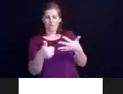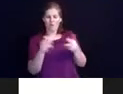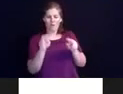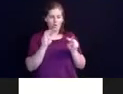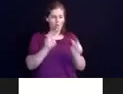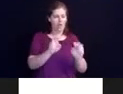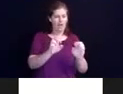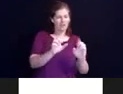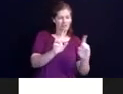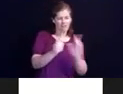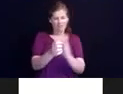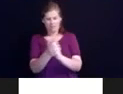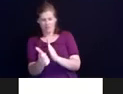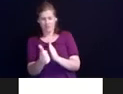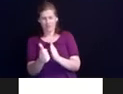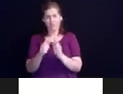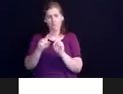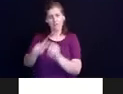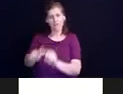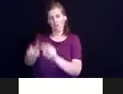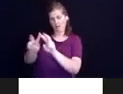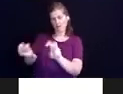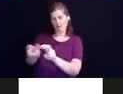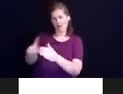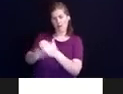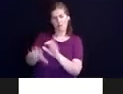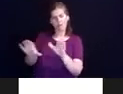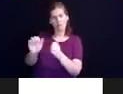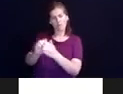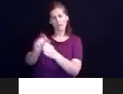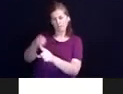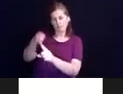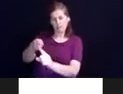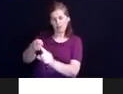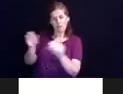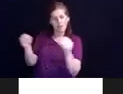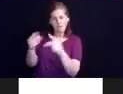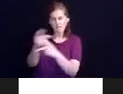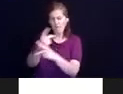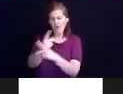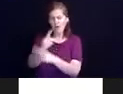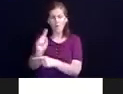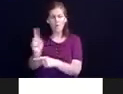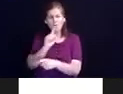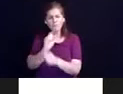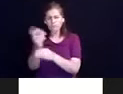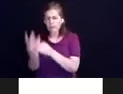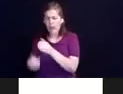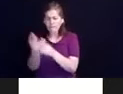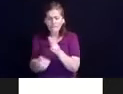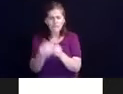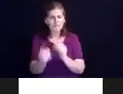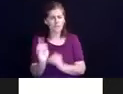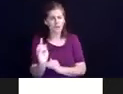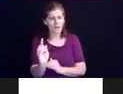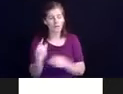training based on assessing how we're doing in a particular organization and figure out where there are gaps and opportunities.